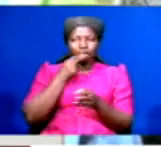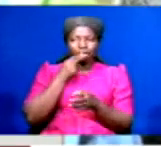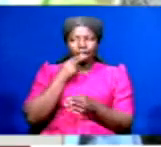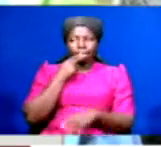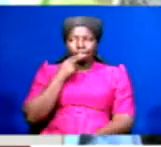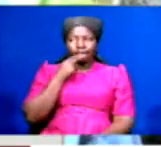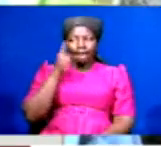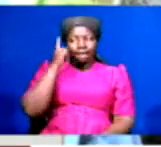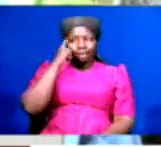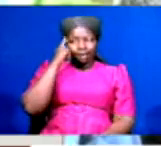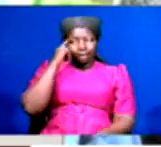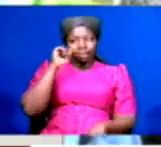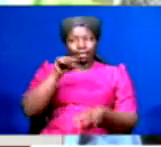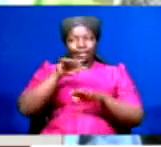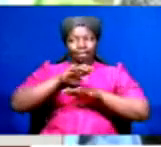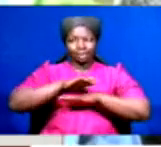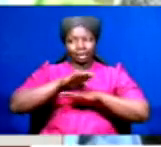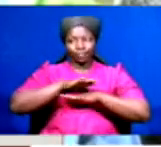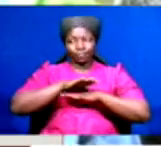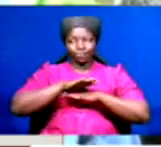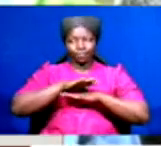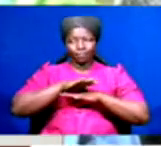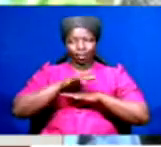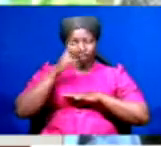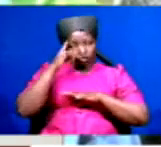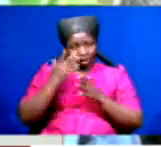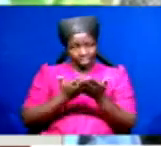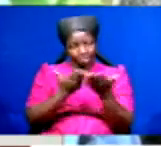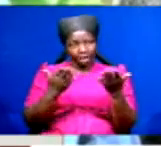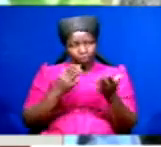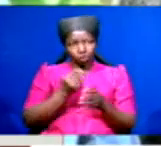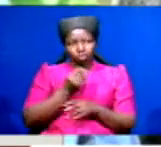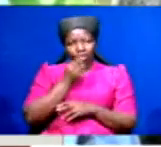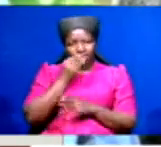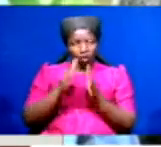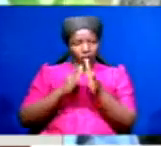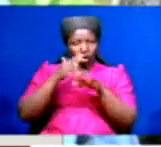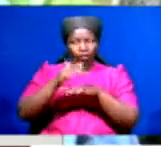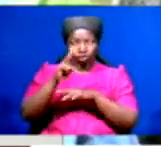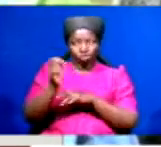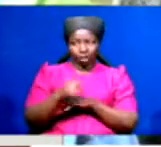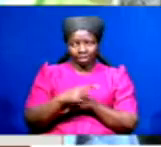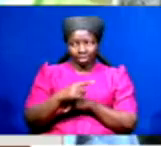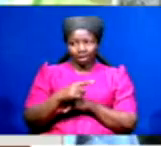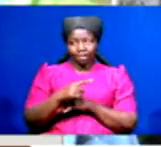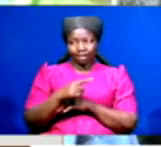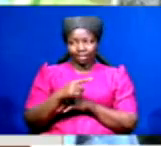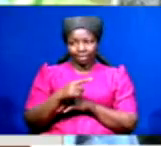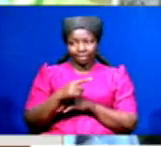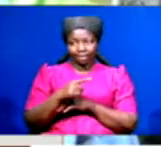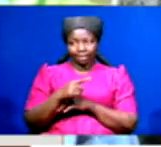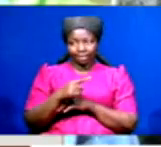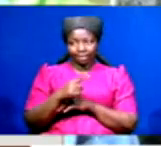and I think which is sufficient for them to feed them more than 2 months. And as they are